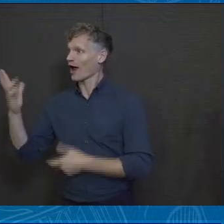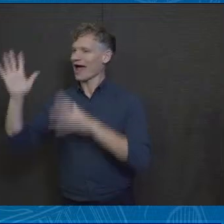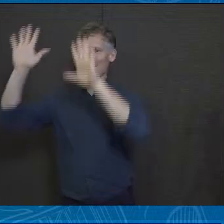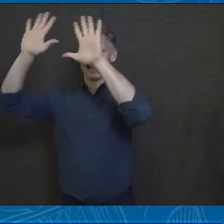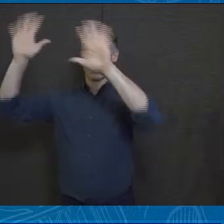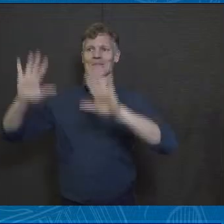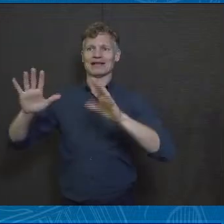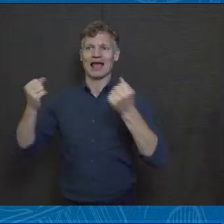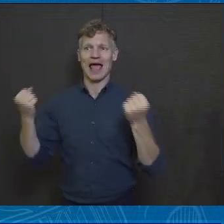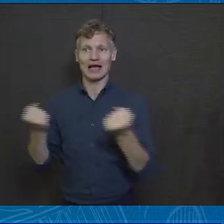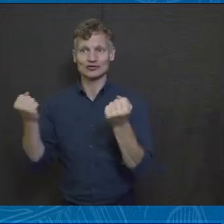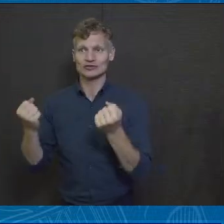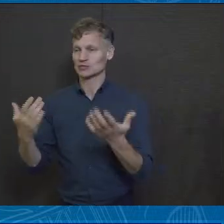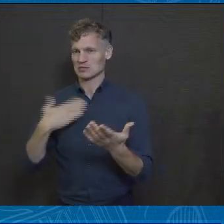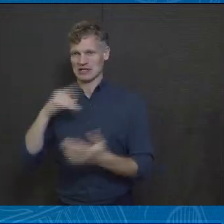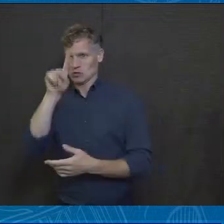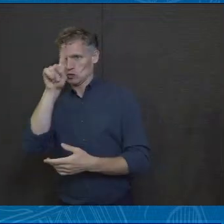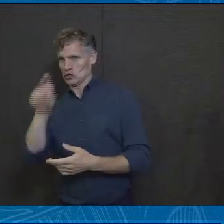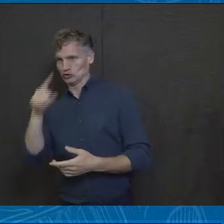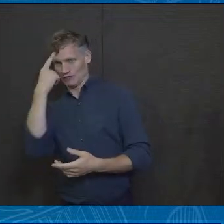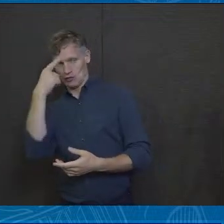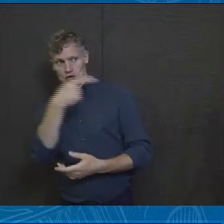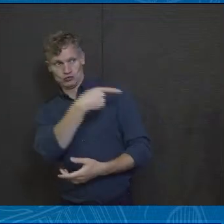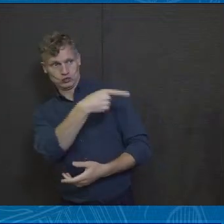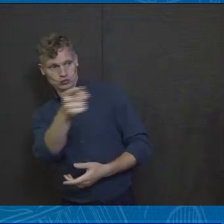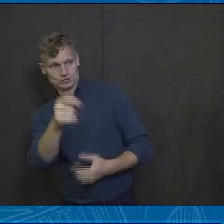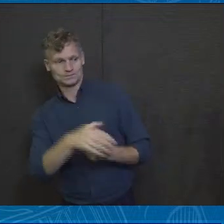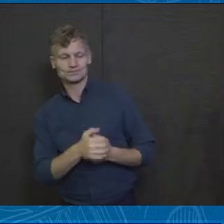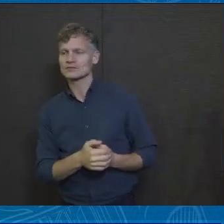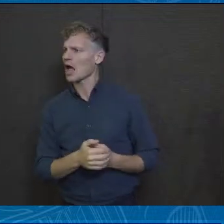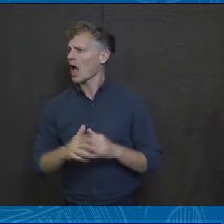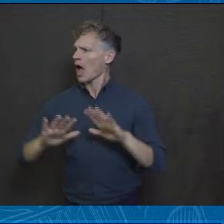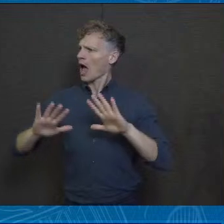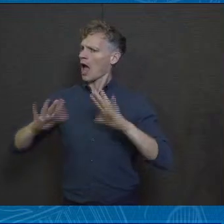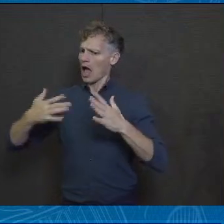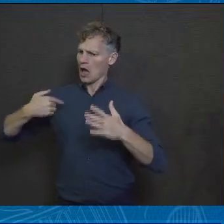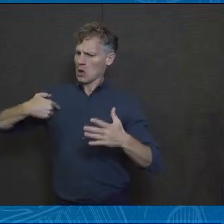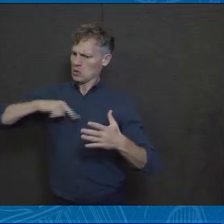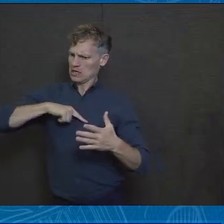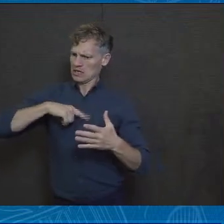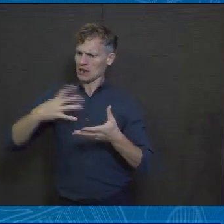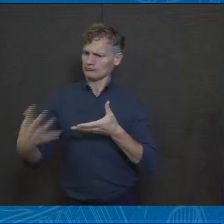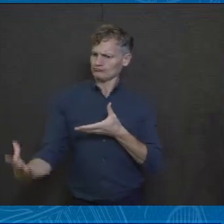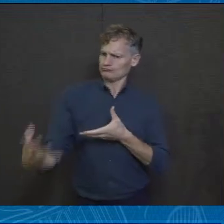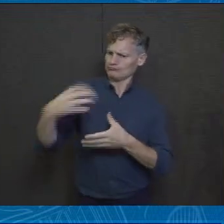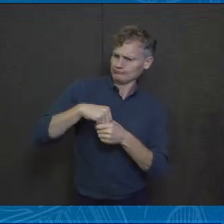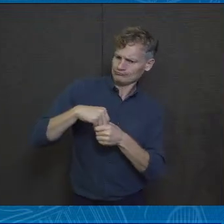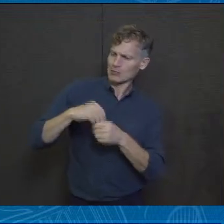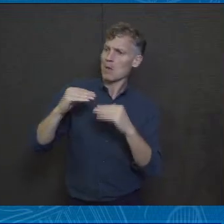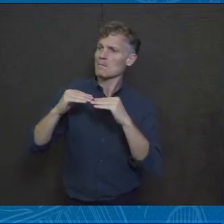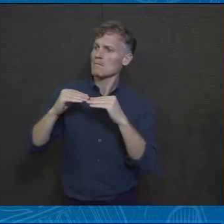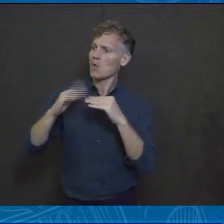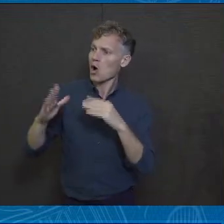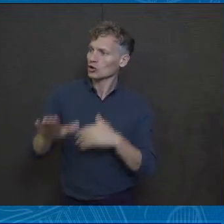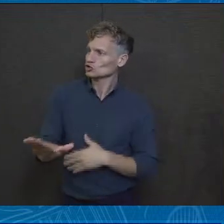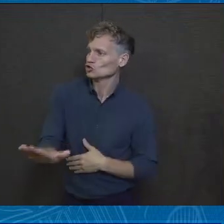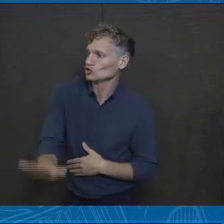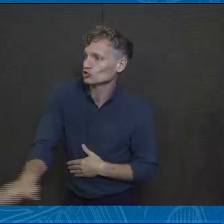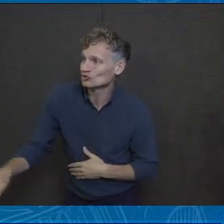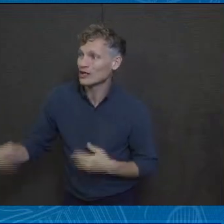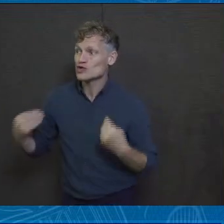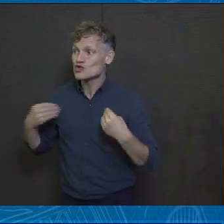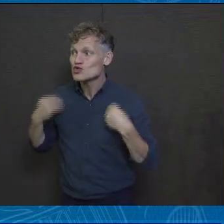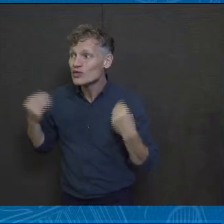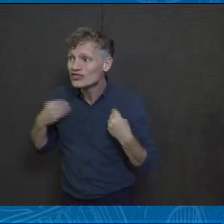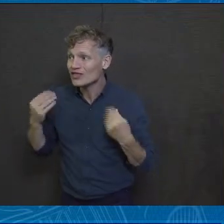my question for the panelists. How can we better integrate the unique perspectives and lived experiences of children and youth